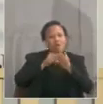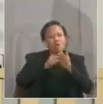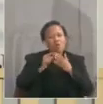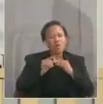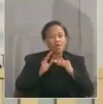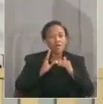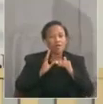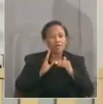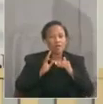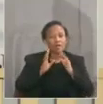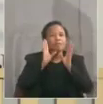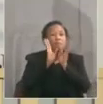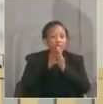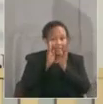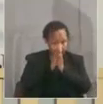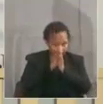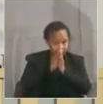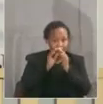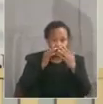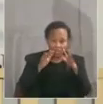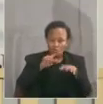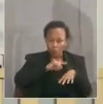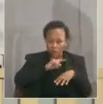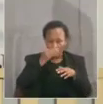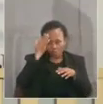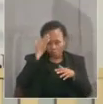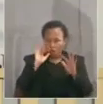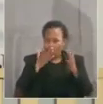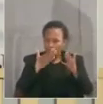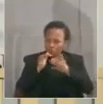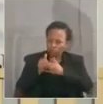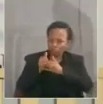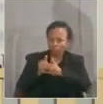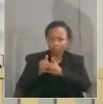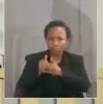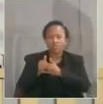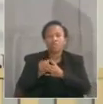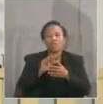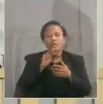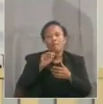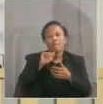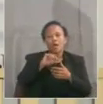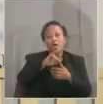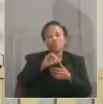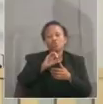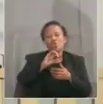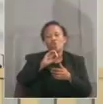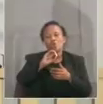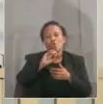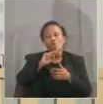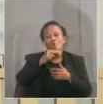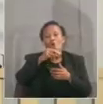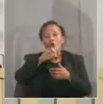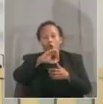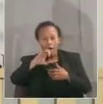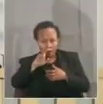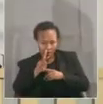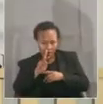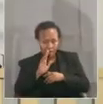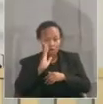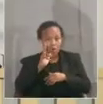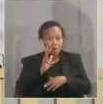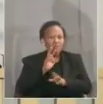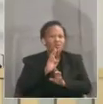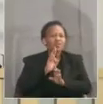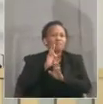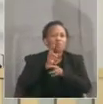guide the lower level. And then the MAJOC, or the mission area, will then report to the provincial